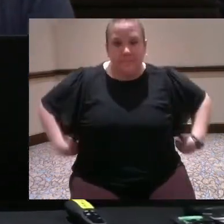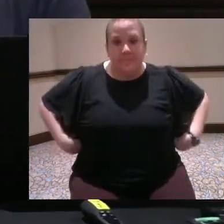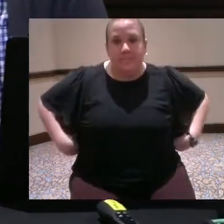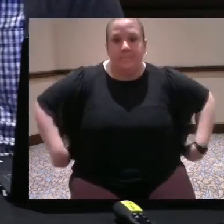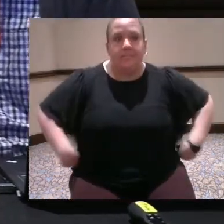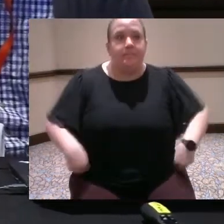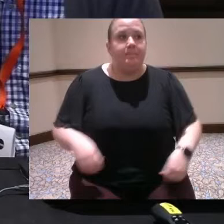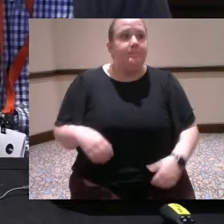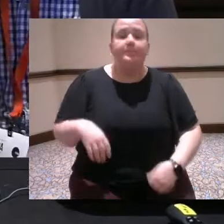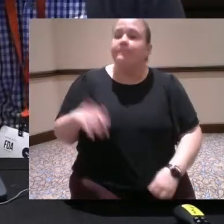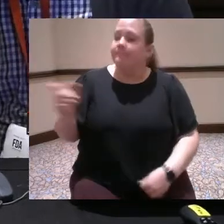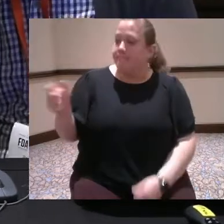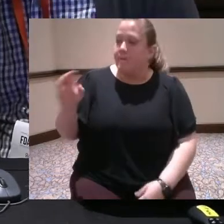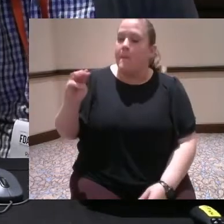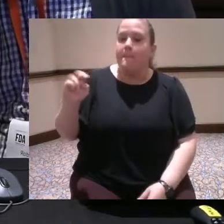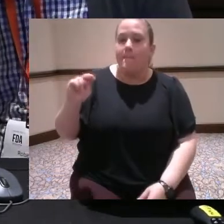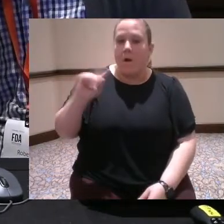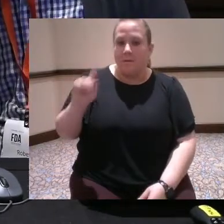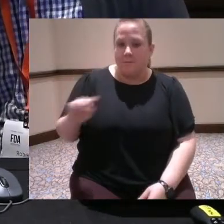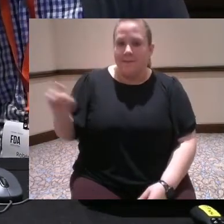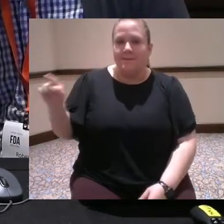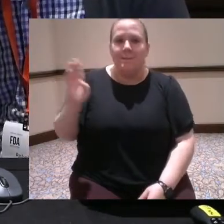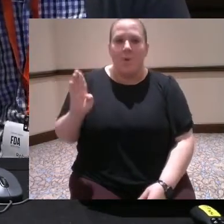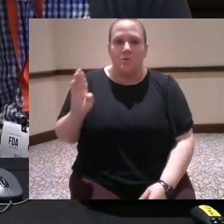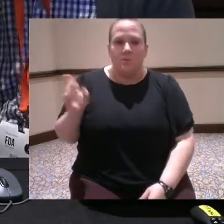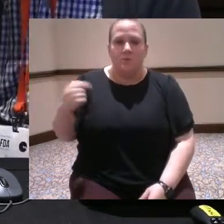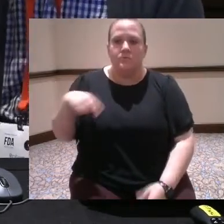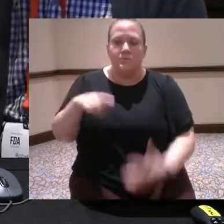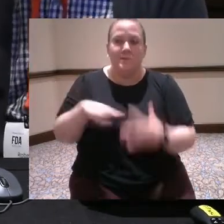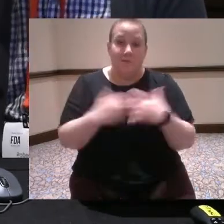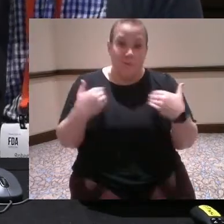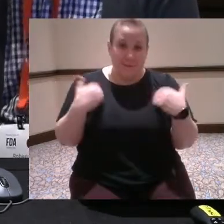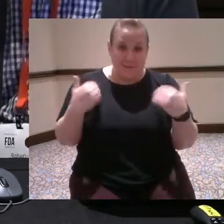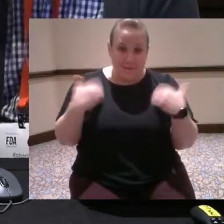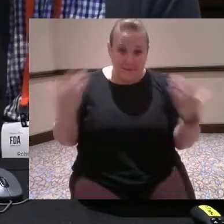Well, like Monteze in Baltimore, we start them young here.